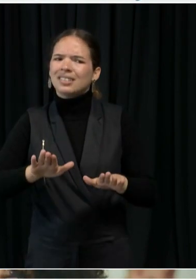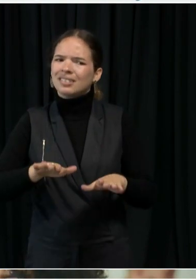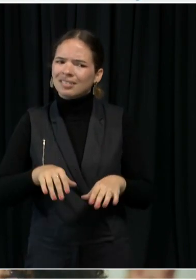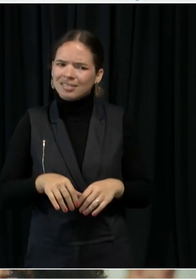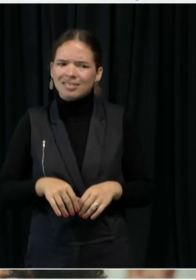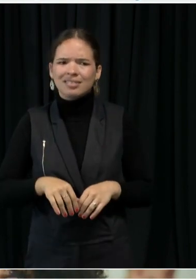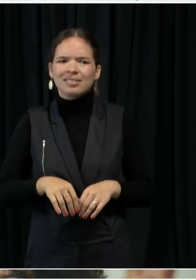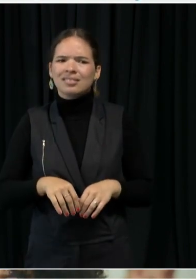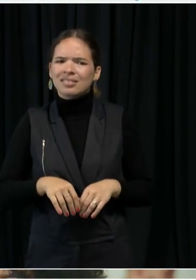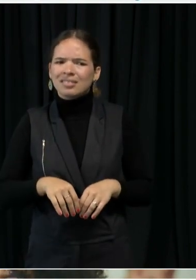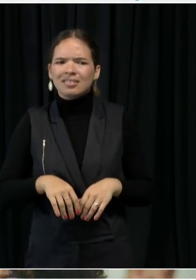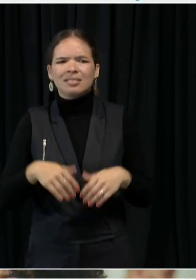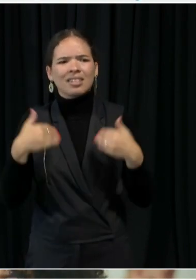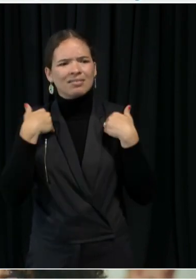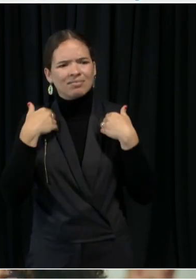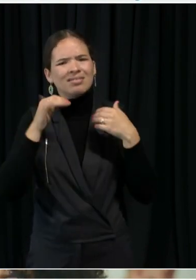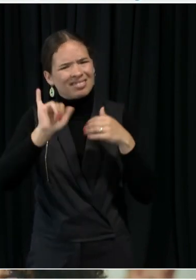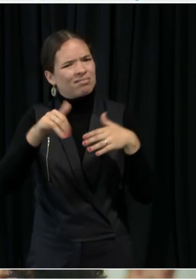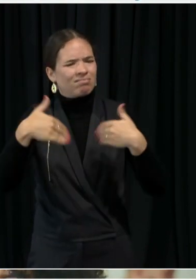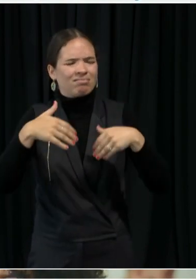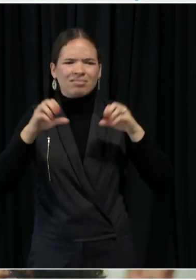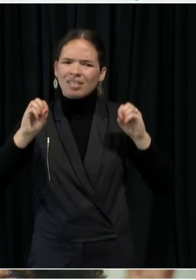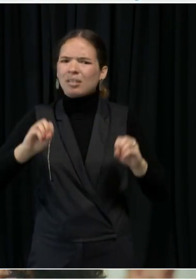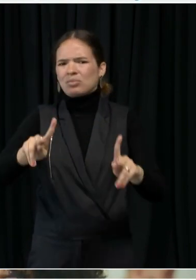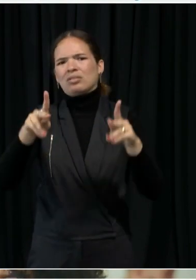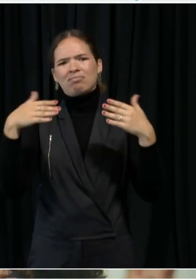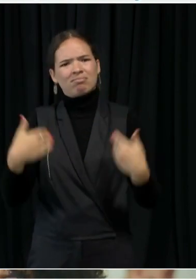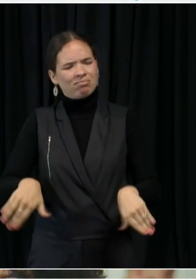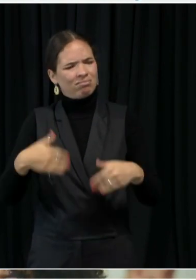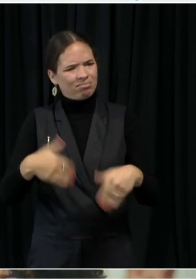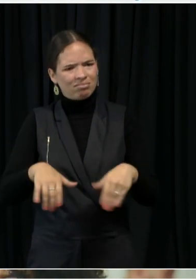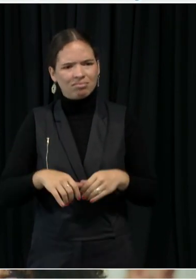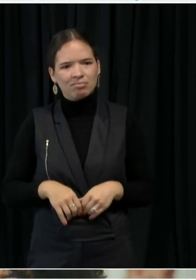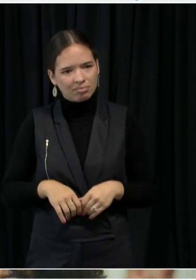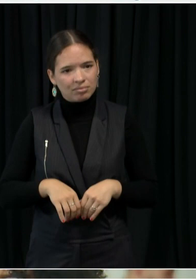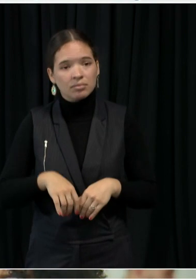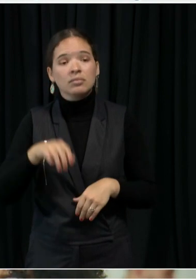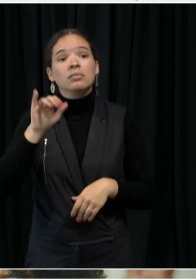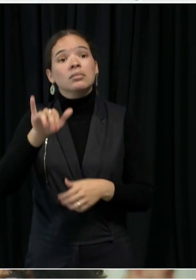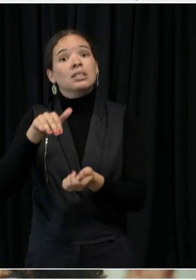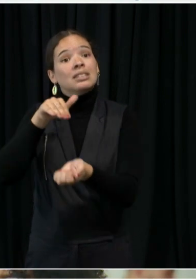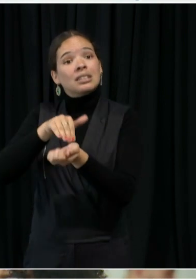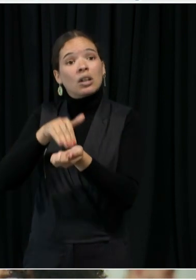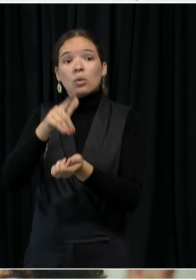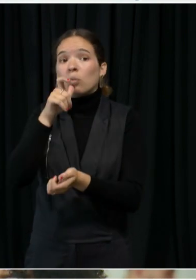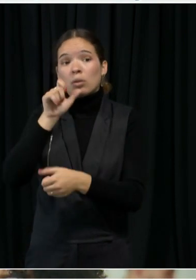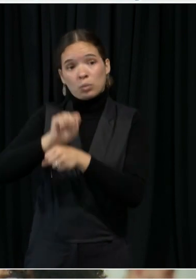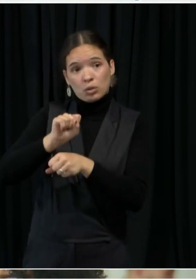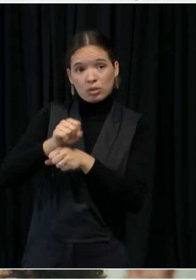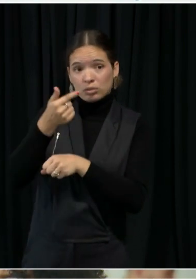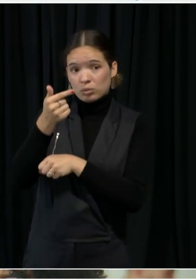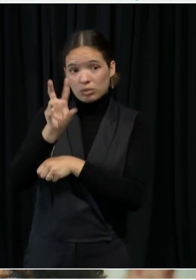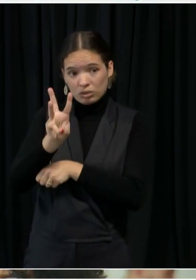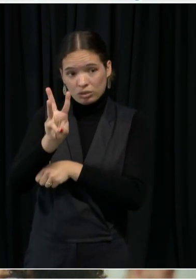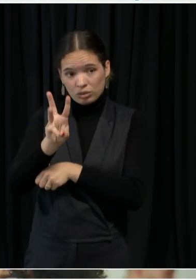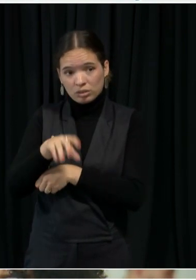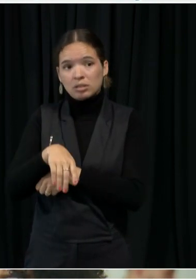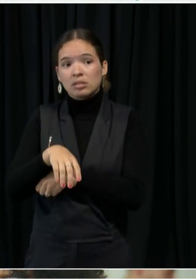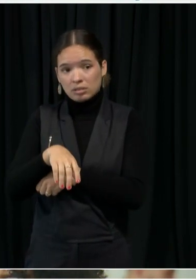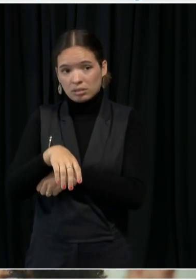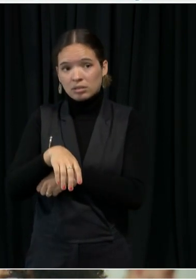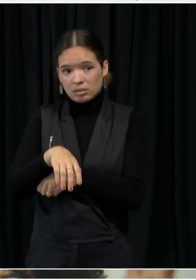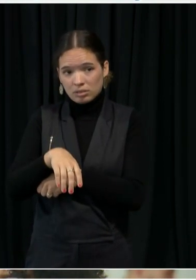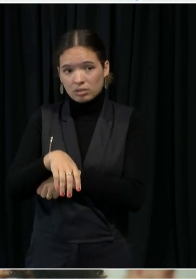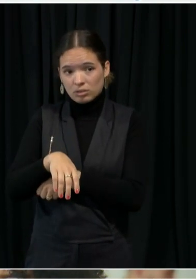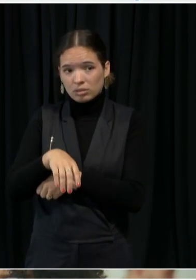chance. I will say that the physicians who work currently at GW, our GW MFA and our School of Medicine and Health Sciences, are